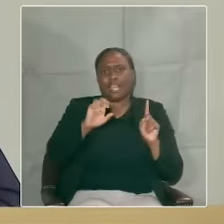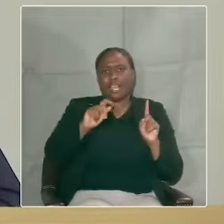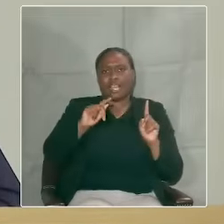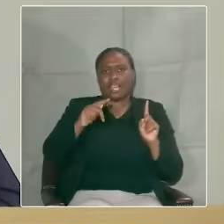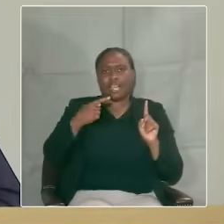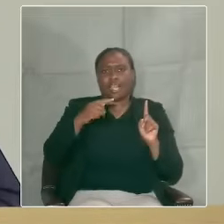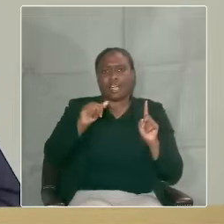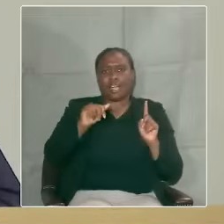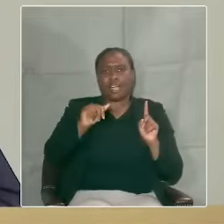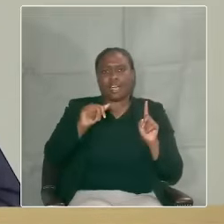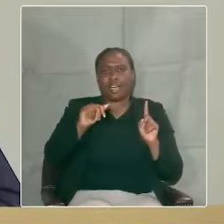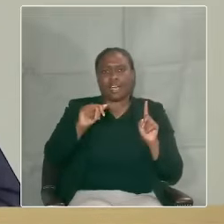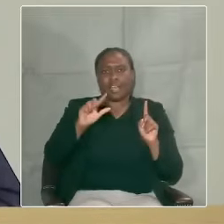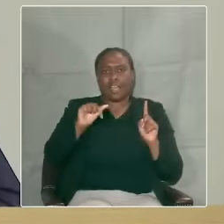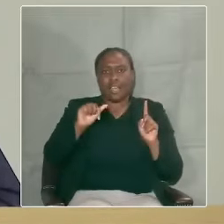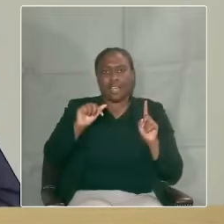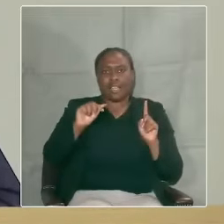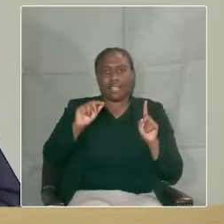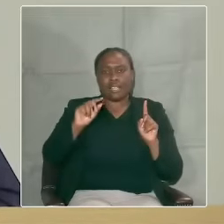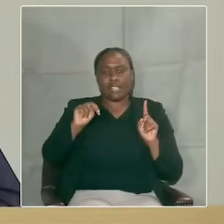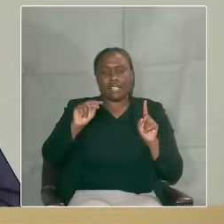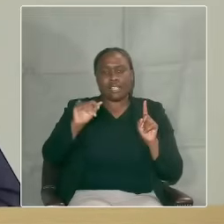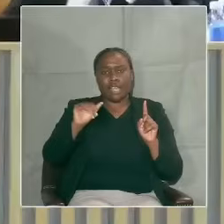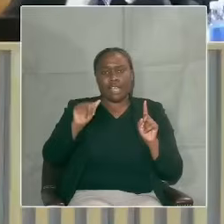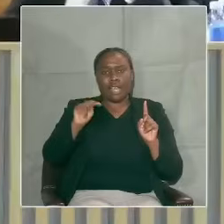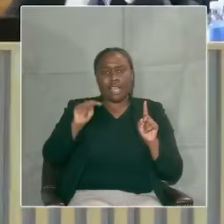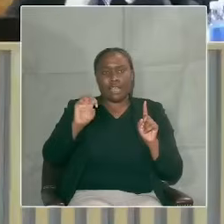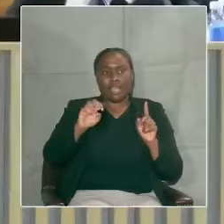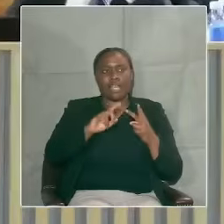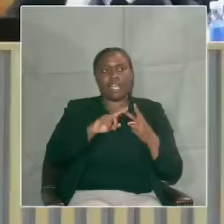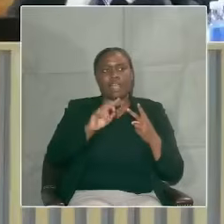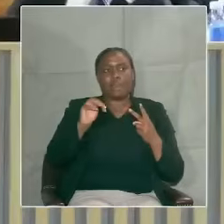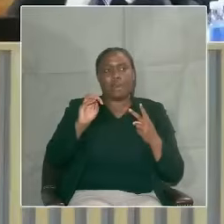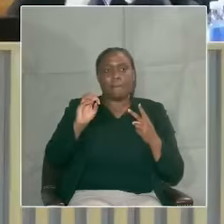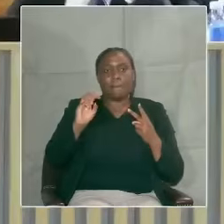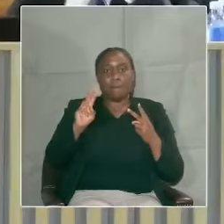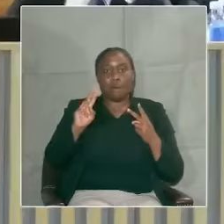Brigadier Mokwele, the security clearance of